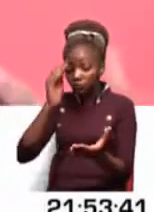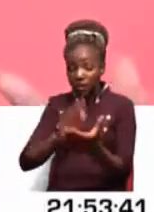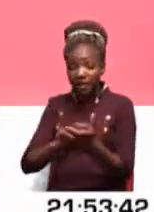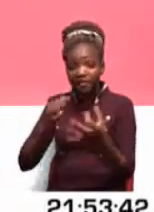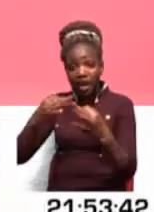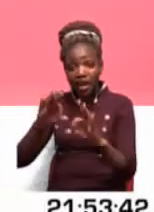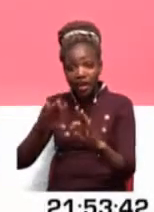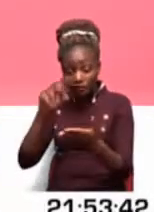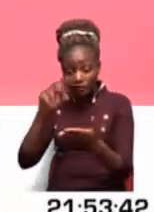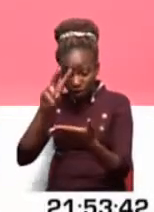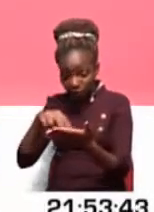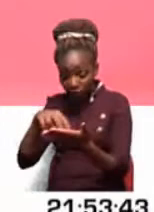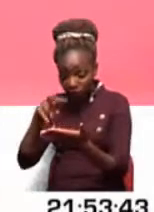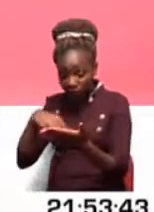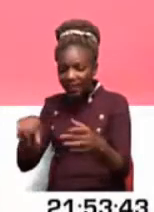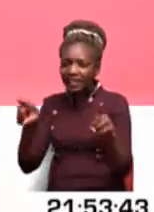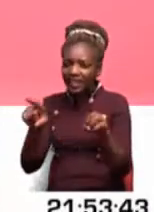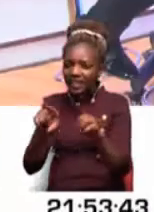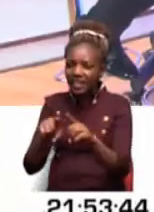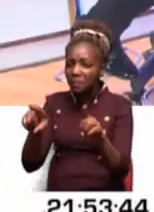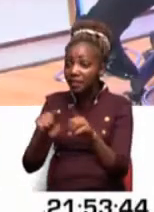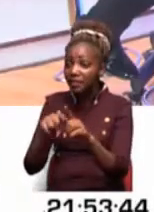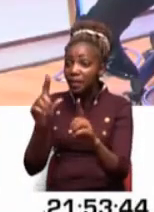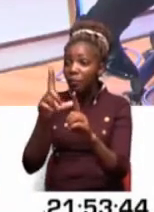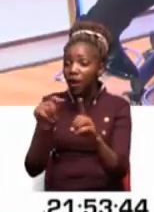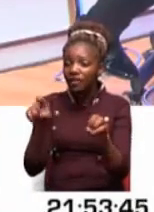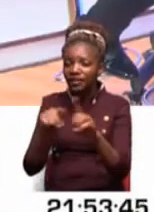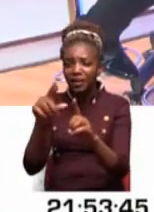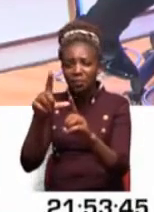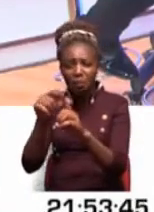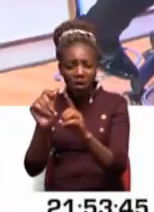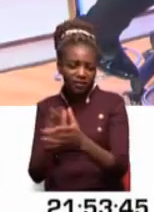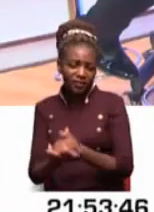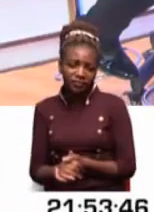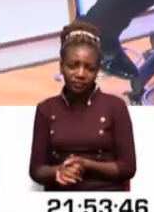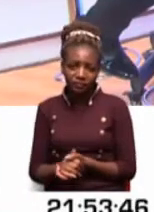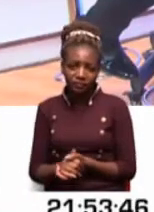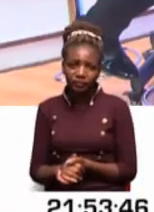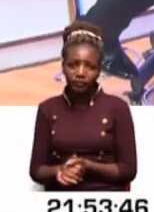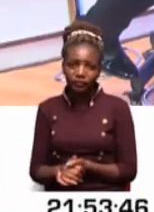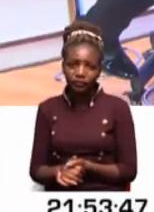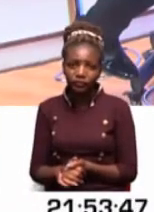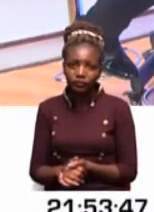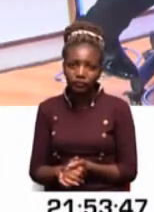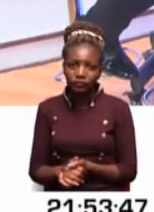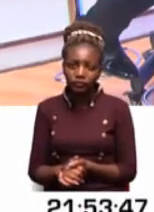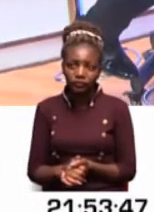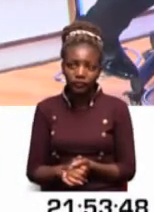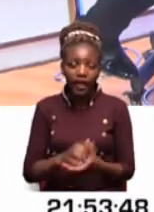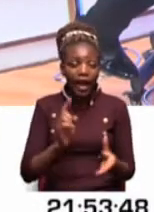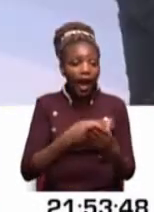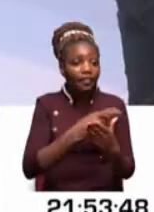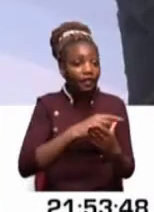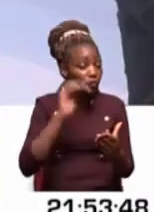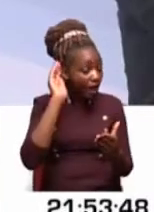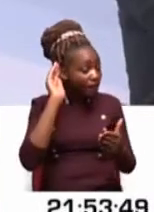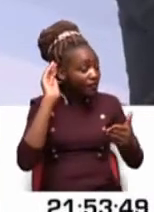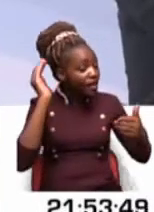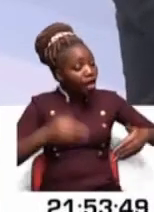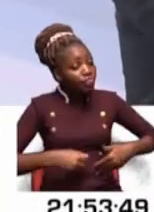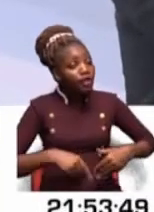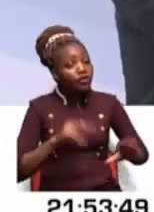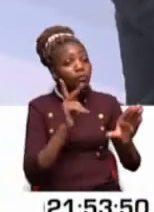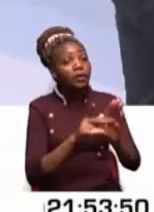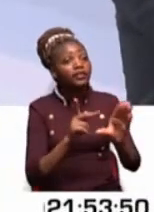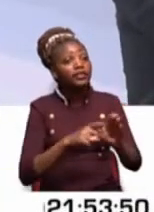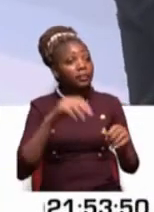would be the same. Definitely we'll get to sample, you know, some of it. Yeah, and on that exactly, point, you know, we have seen the number of young people actively engaged in politics or leadership